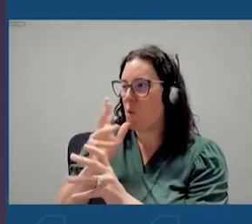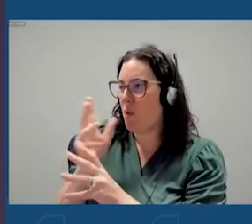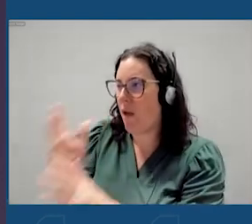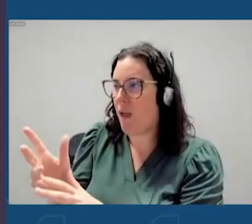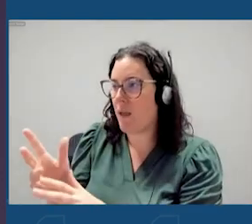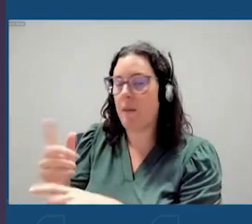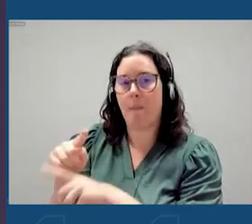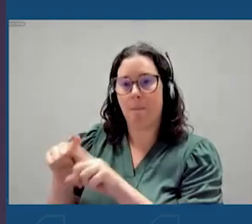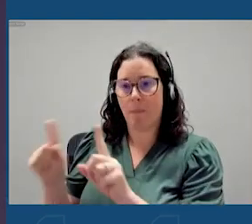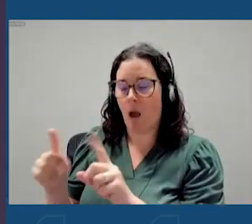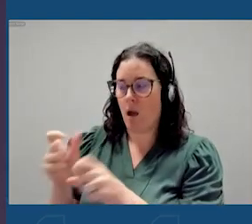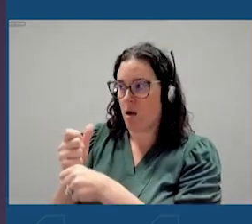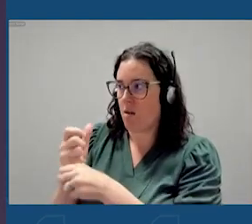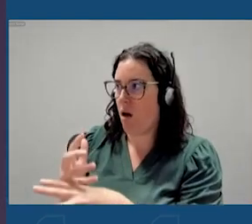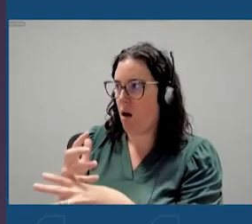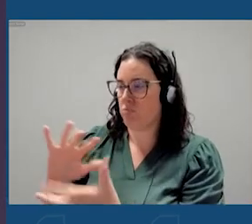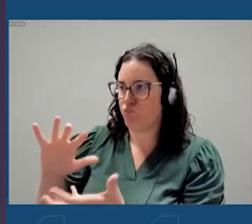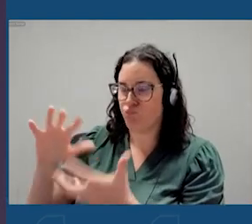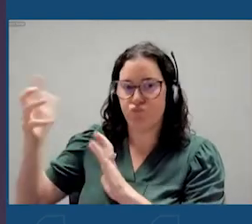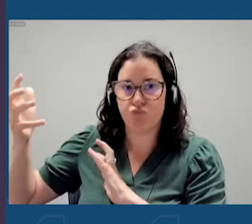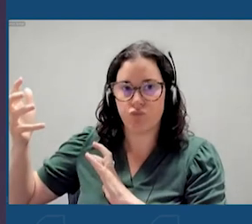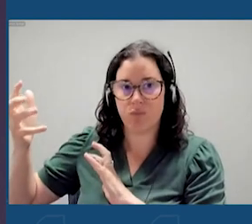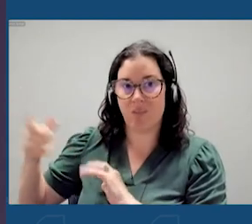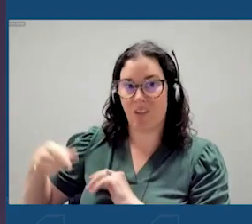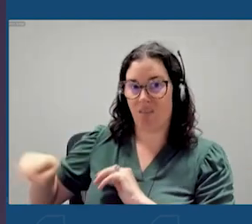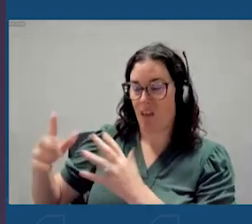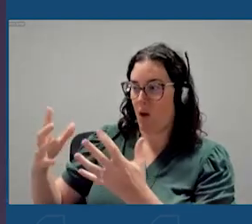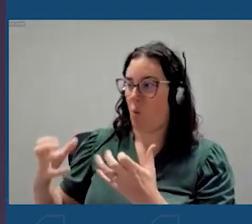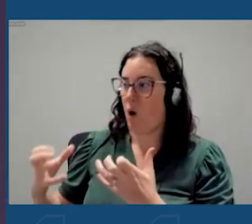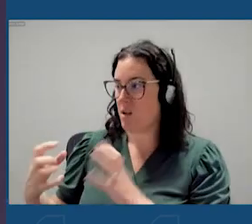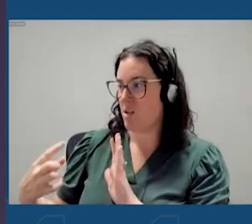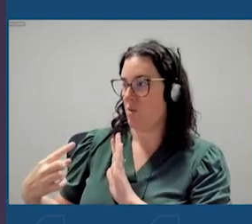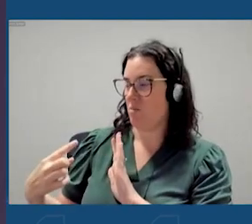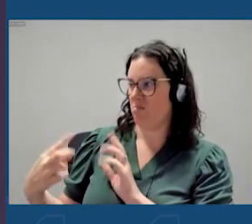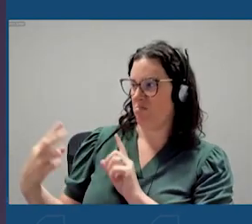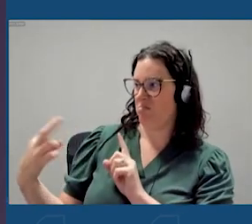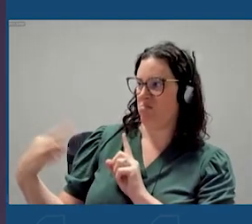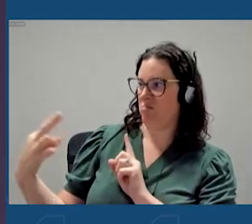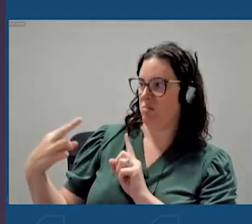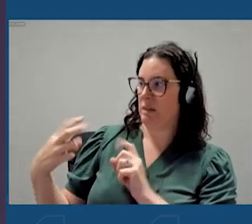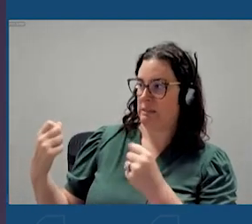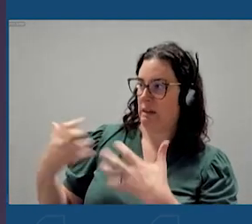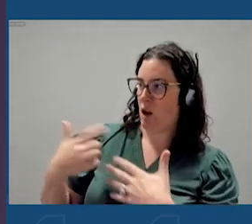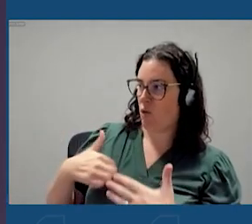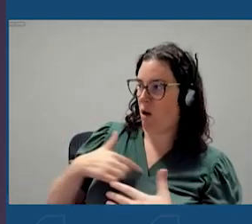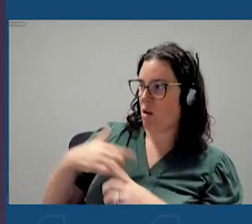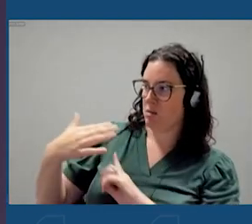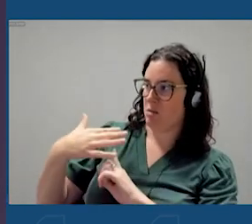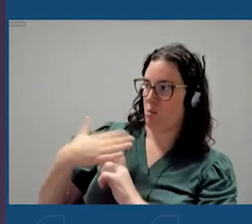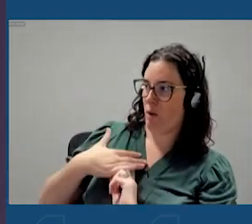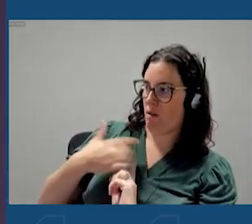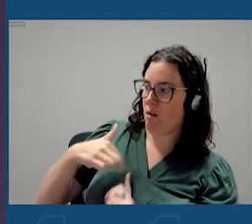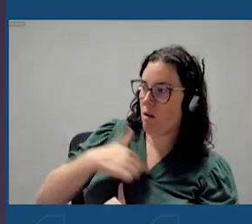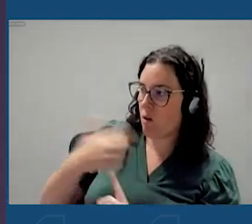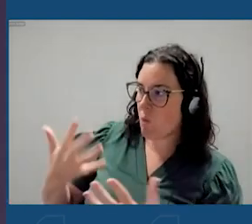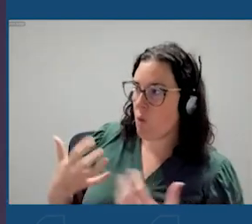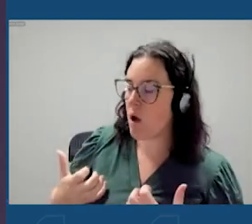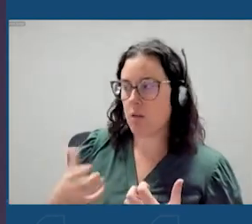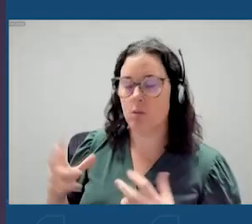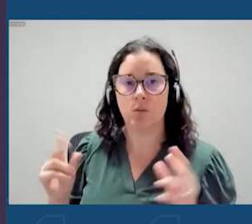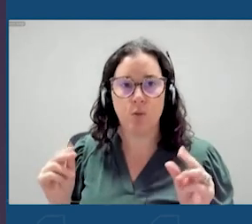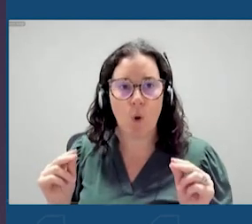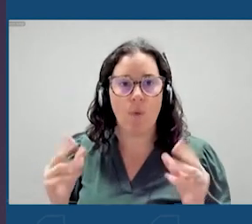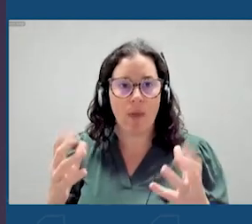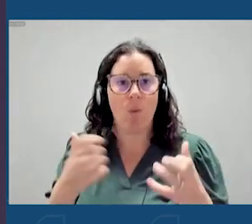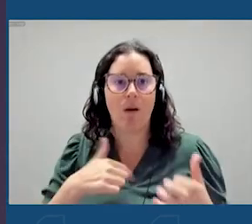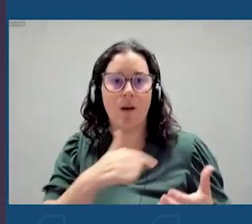They don't just want to intimidate us, scare us. They want to silence